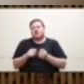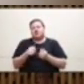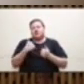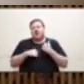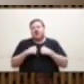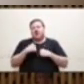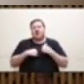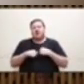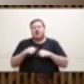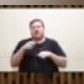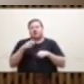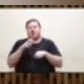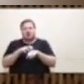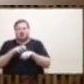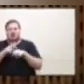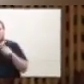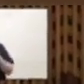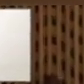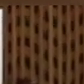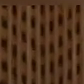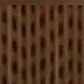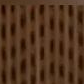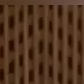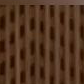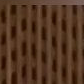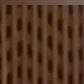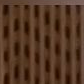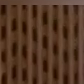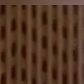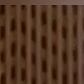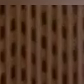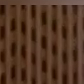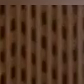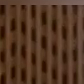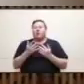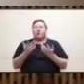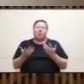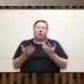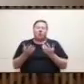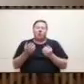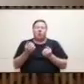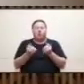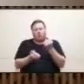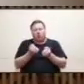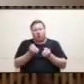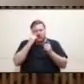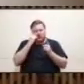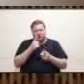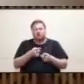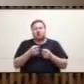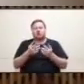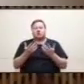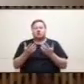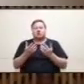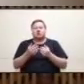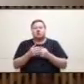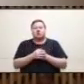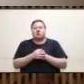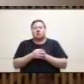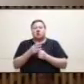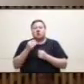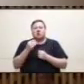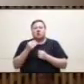required by the law or the collective agreement or the court order or the arbitrary award. And furthermore,